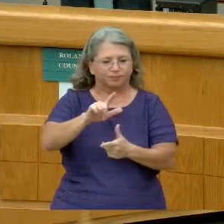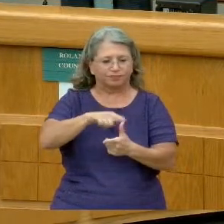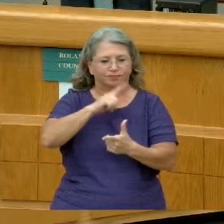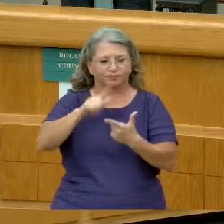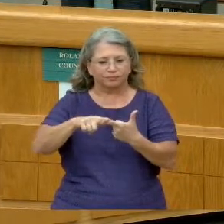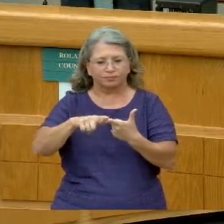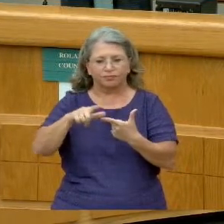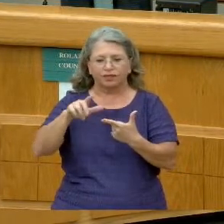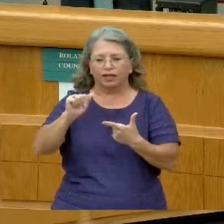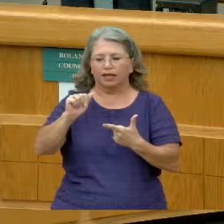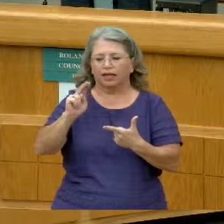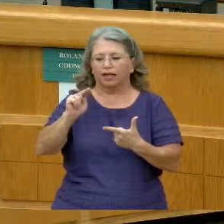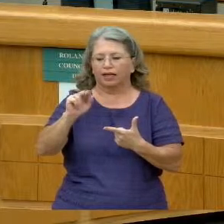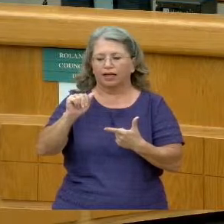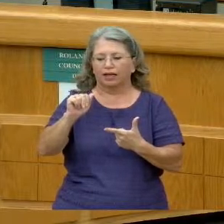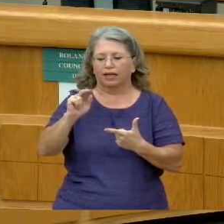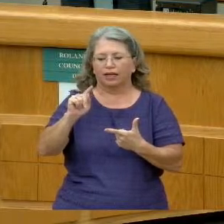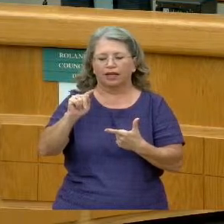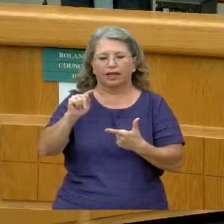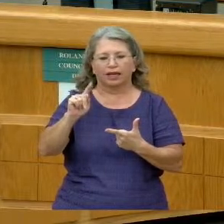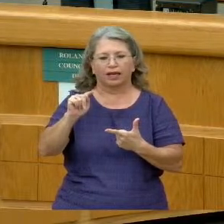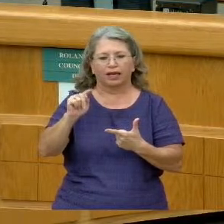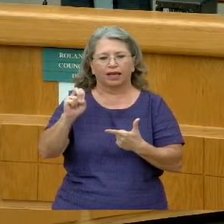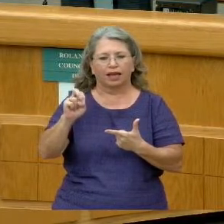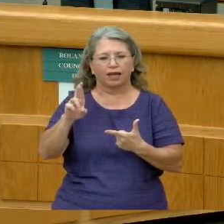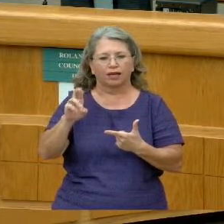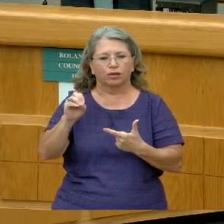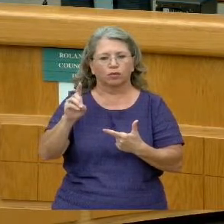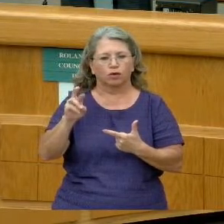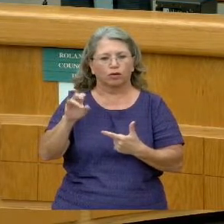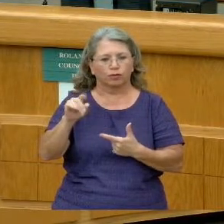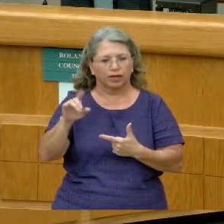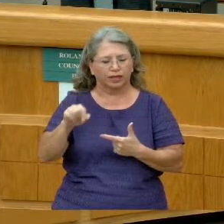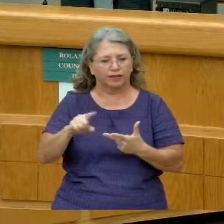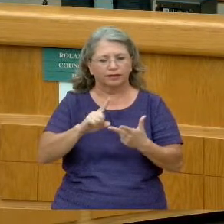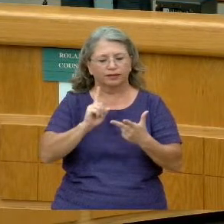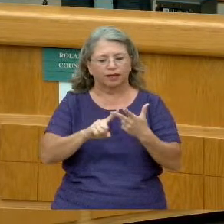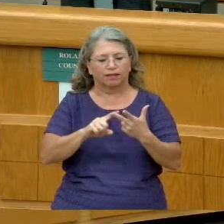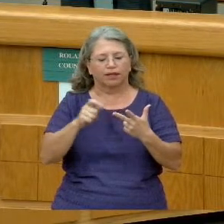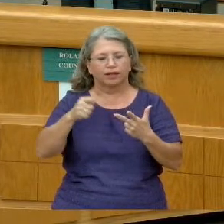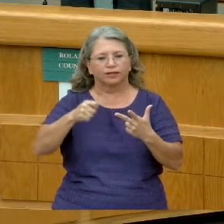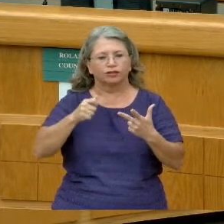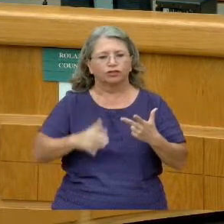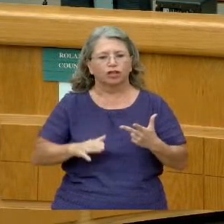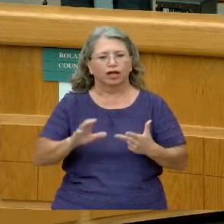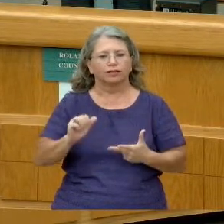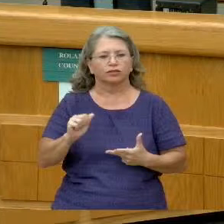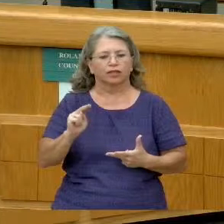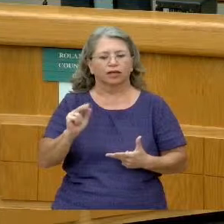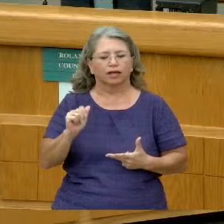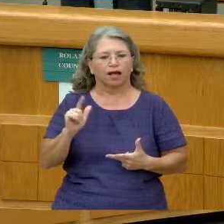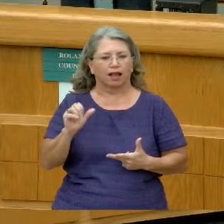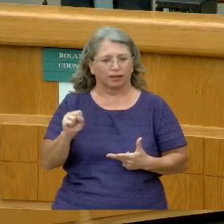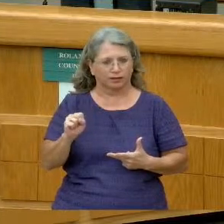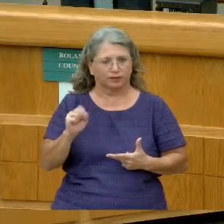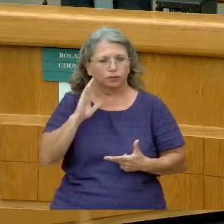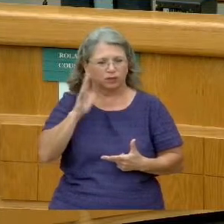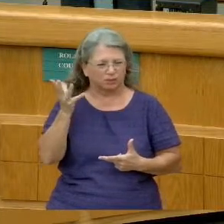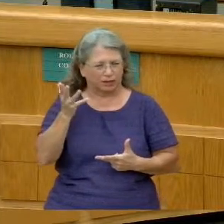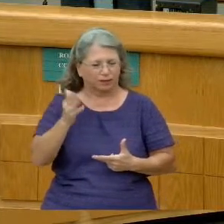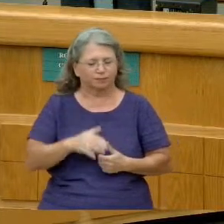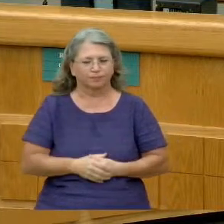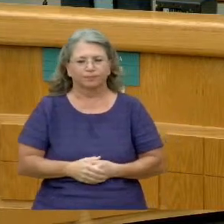Director, and then Nueces County Judge Barbara Canales will be speaking as well this afternoon. We are going